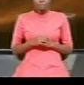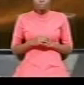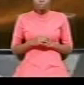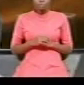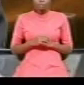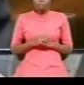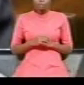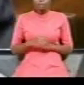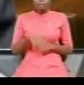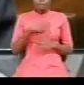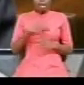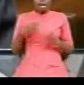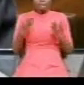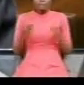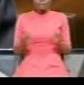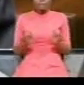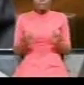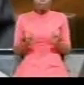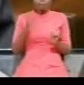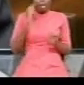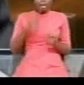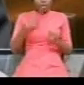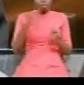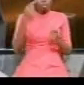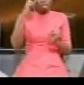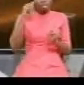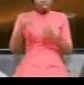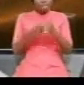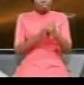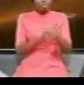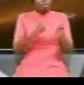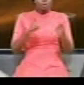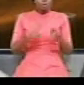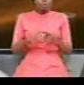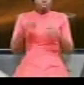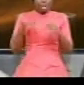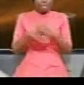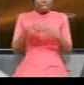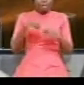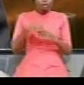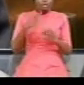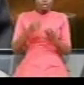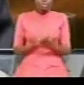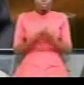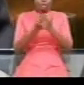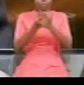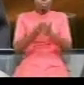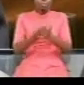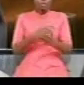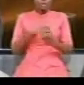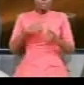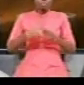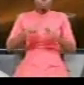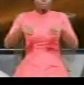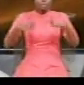45. And straightway he constrained his disciples to get into the ship and to go to the